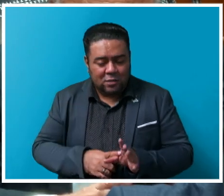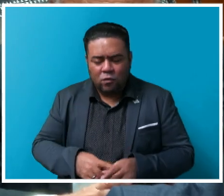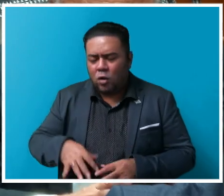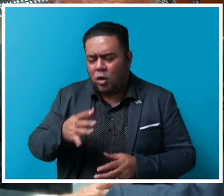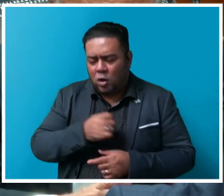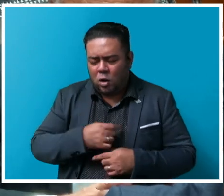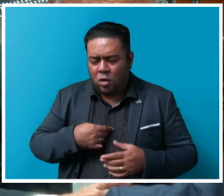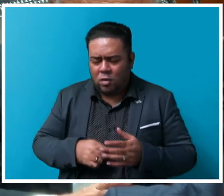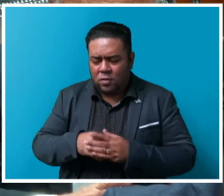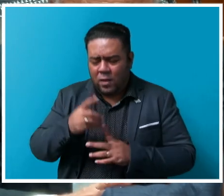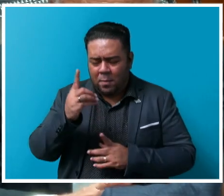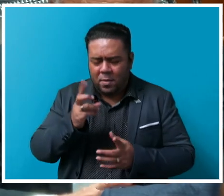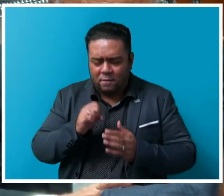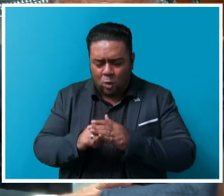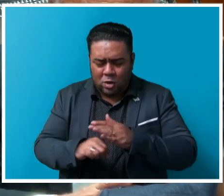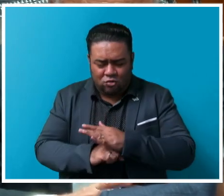the foundations,